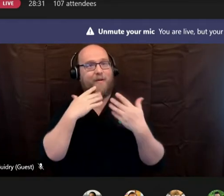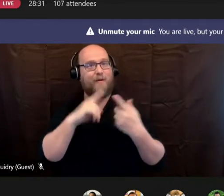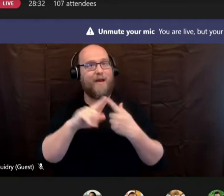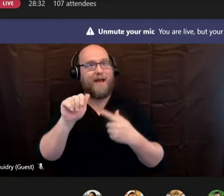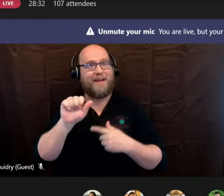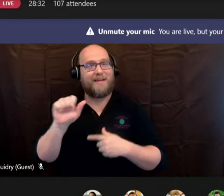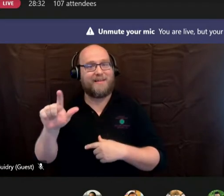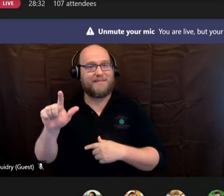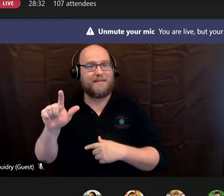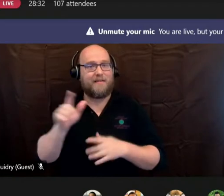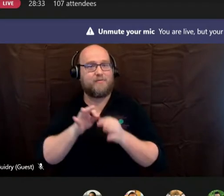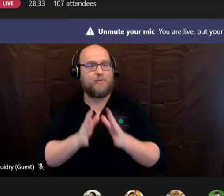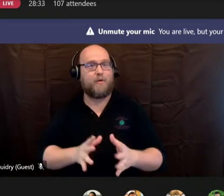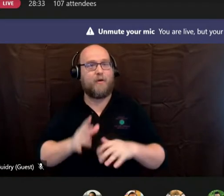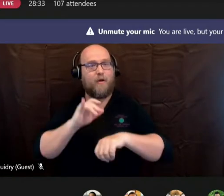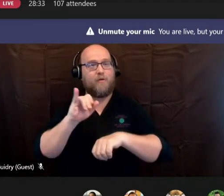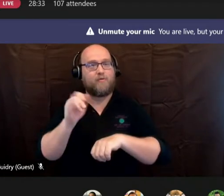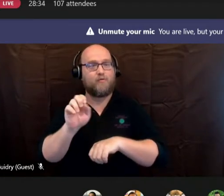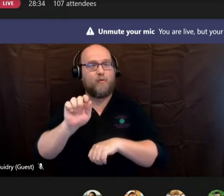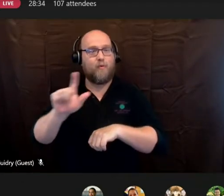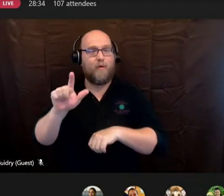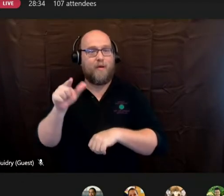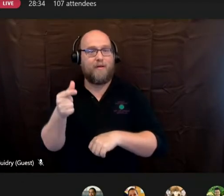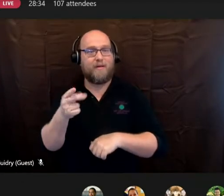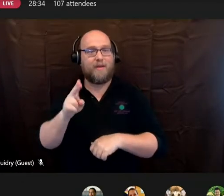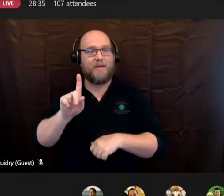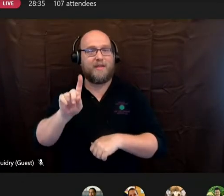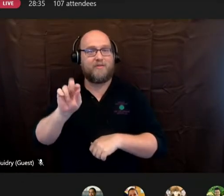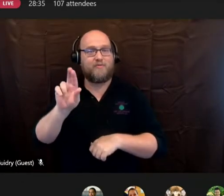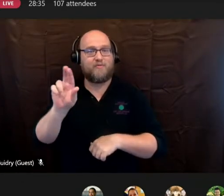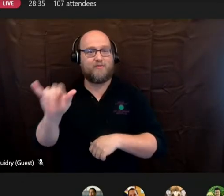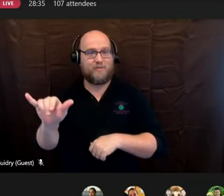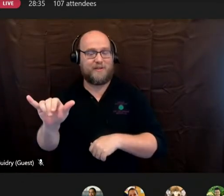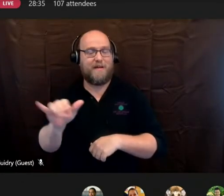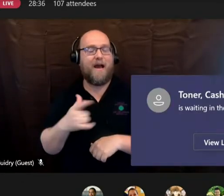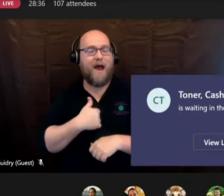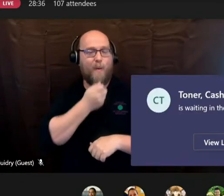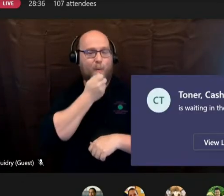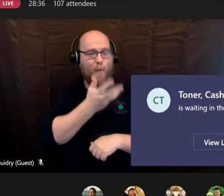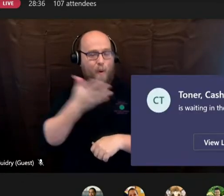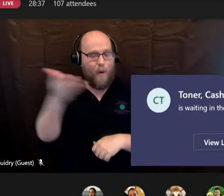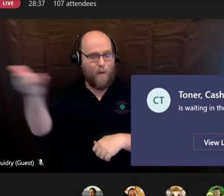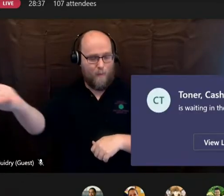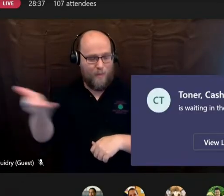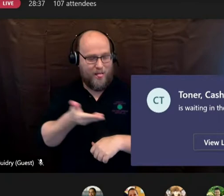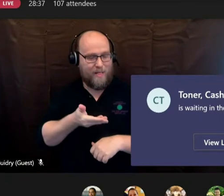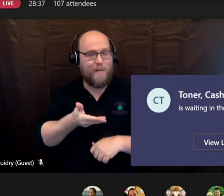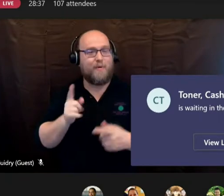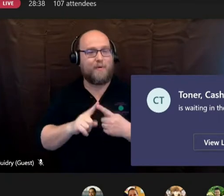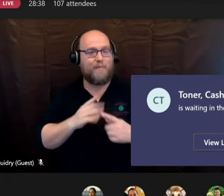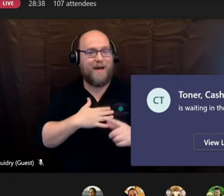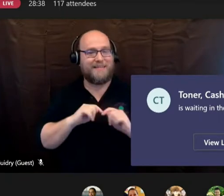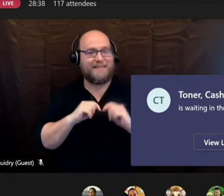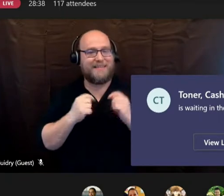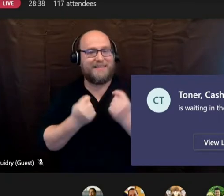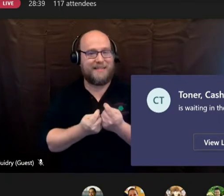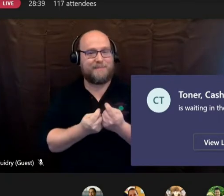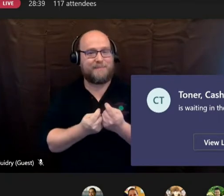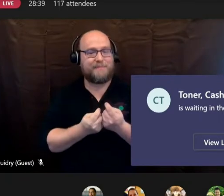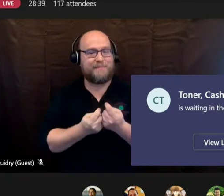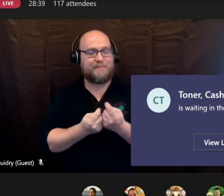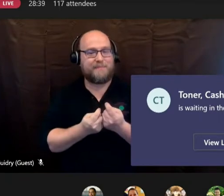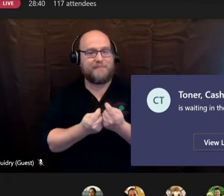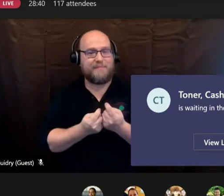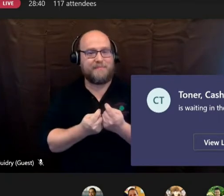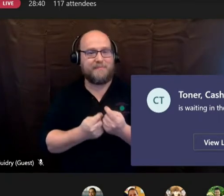Guidry. And I'd like to have a warm welcome to my team that's joining me today. We have Dr. Consi